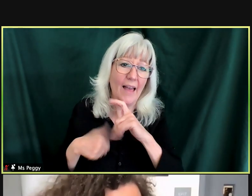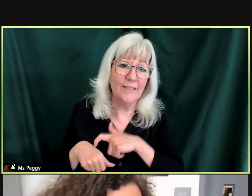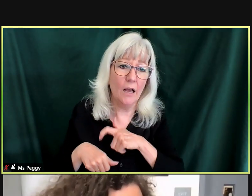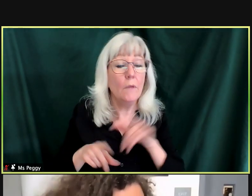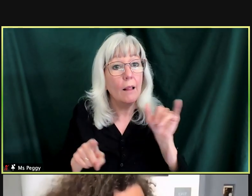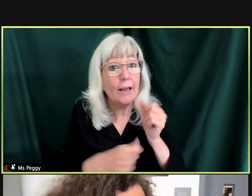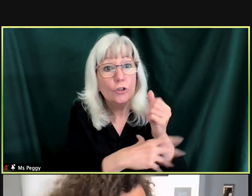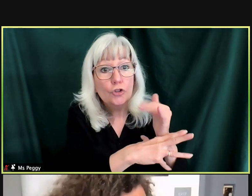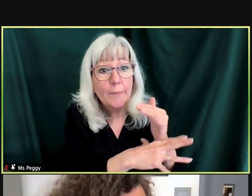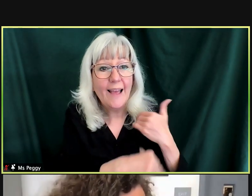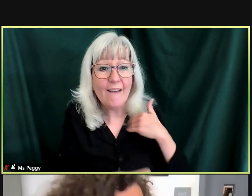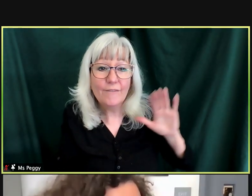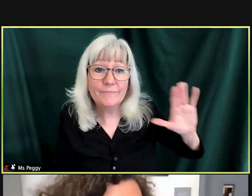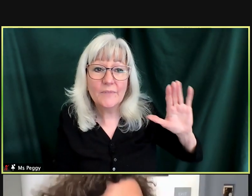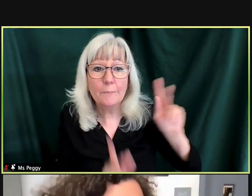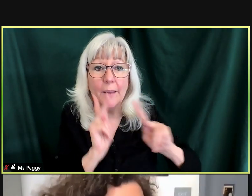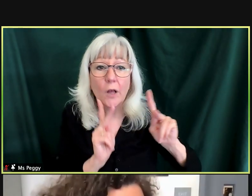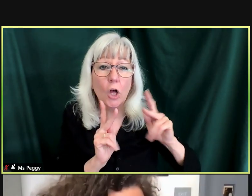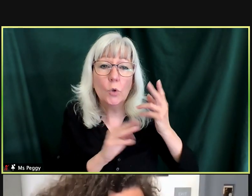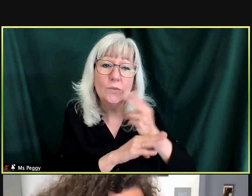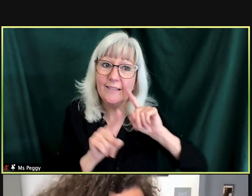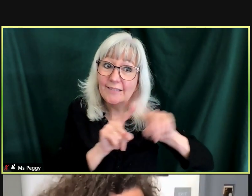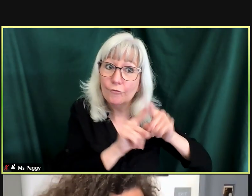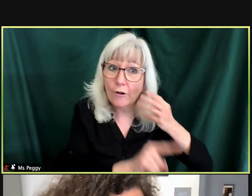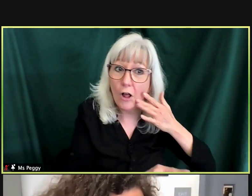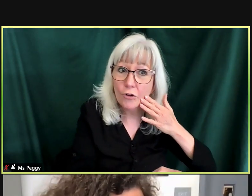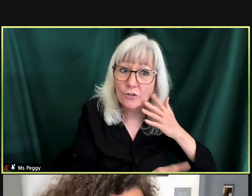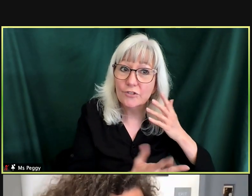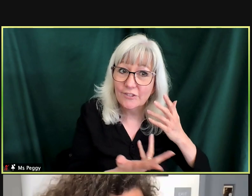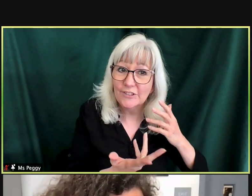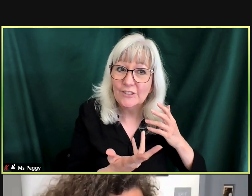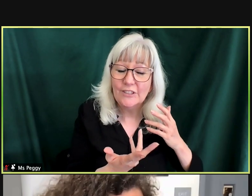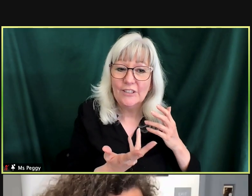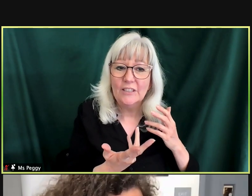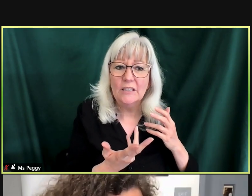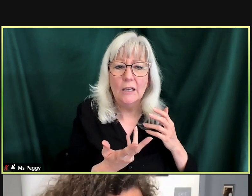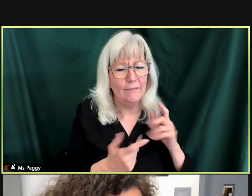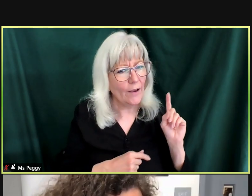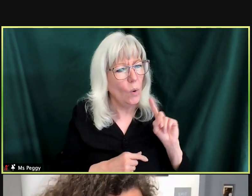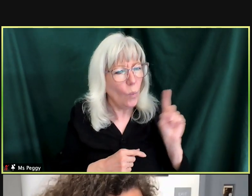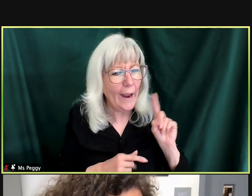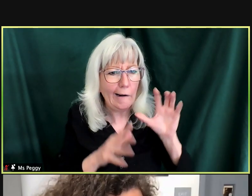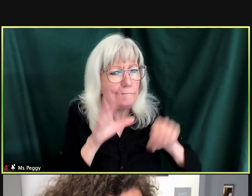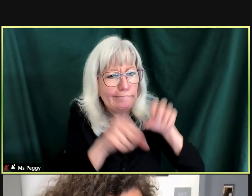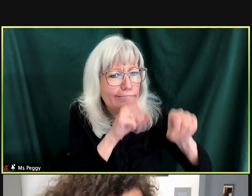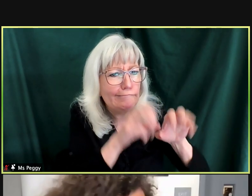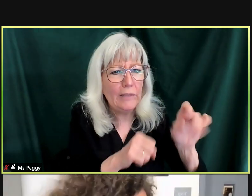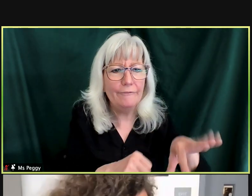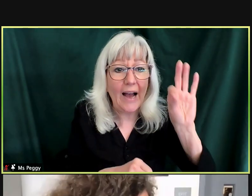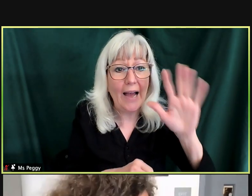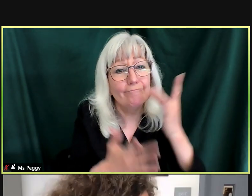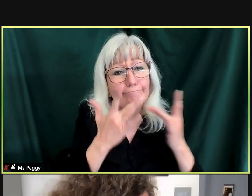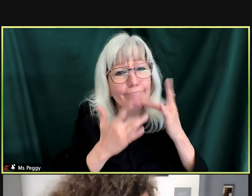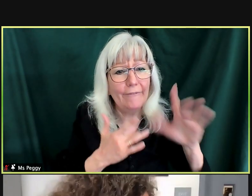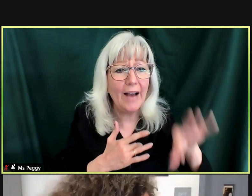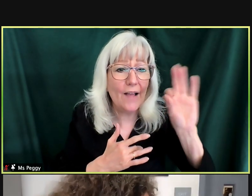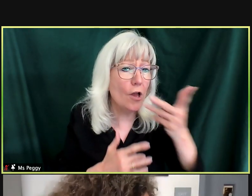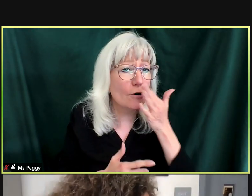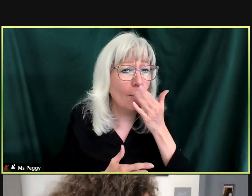in Germany, people were painting with different colors at this time, and it was like where they could get their pigments, their color pigments.